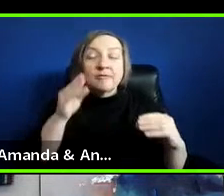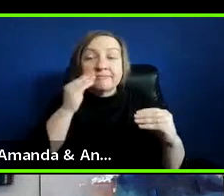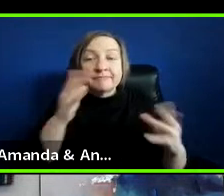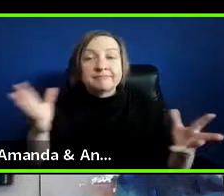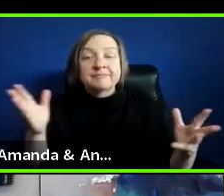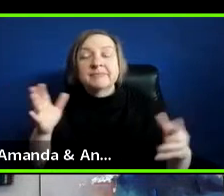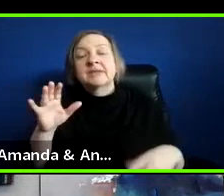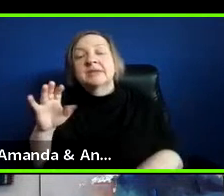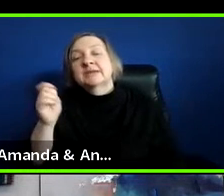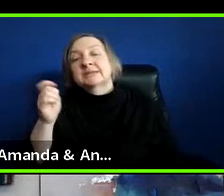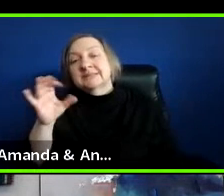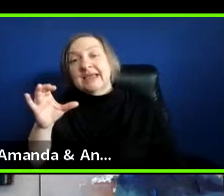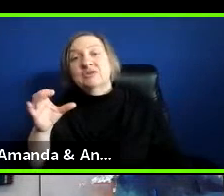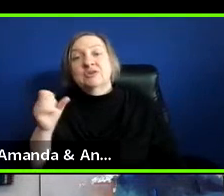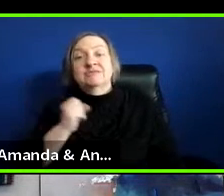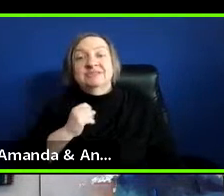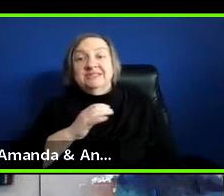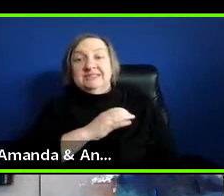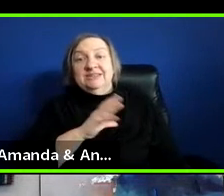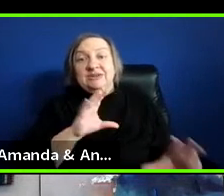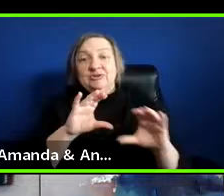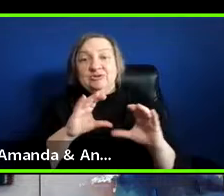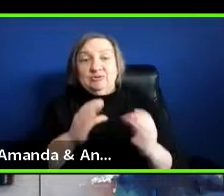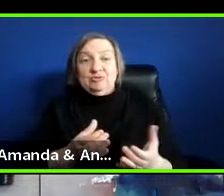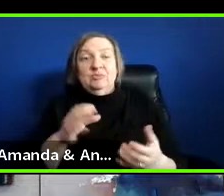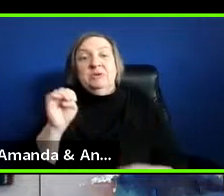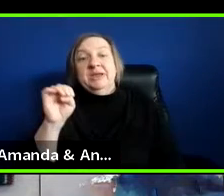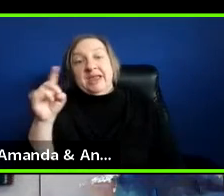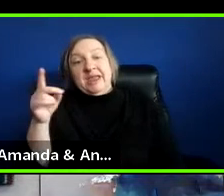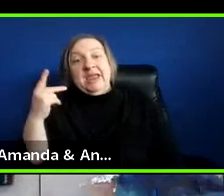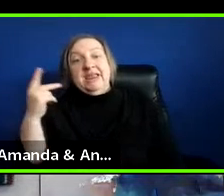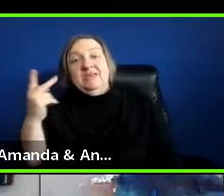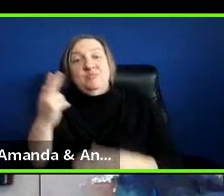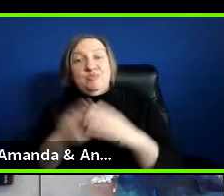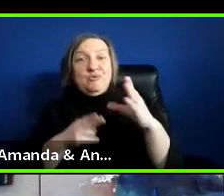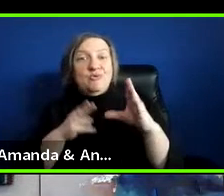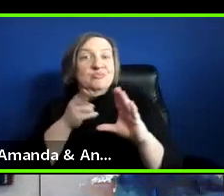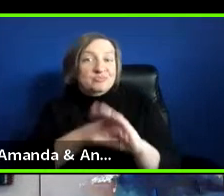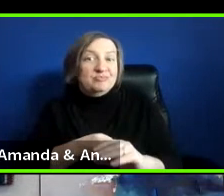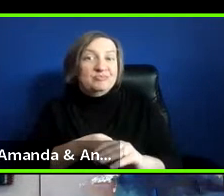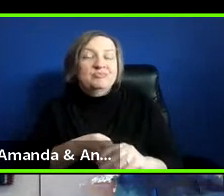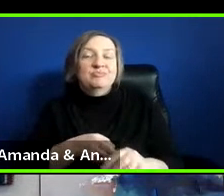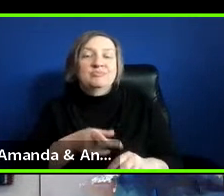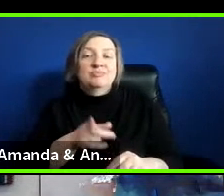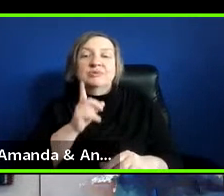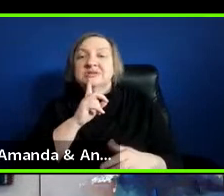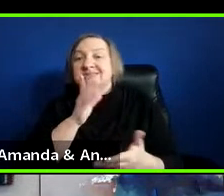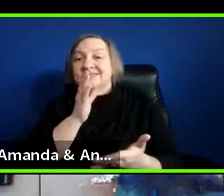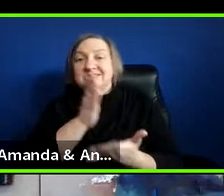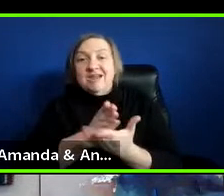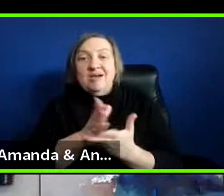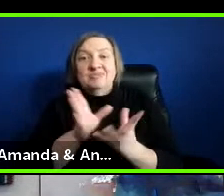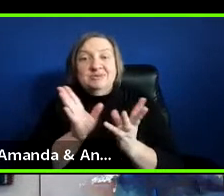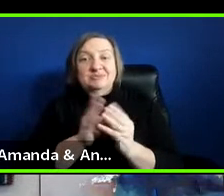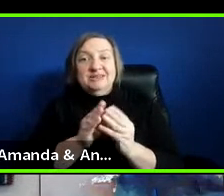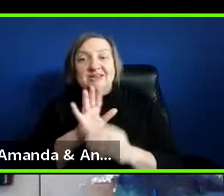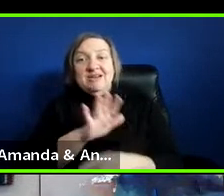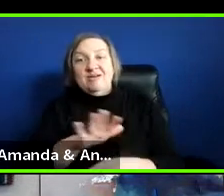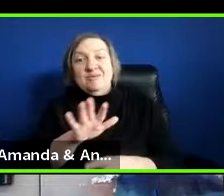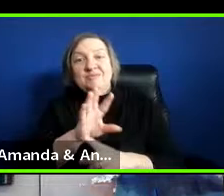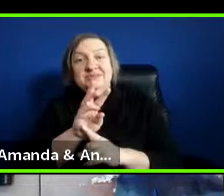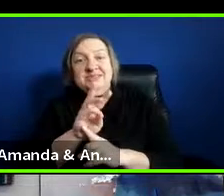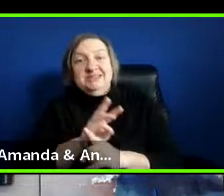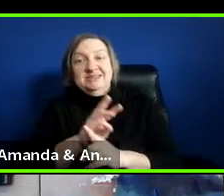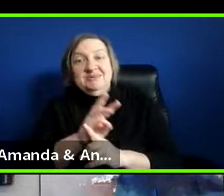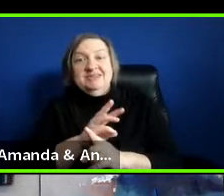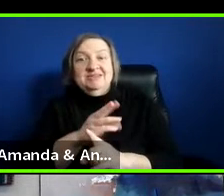executive steering group, which Ed and I both participate in, actually stopped meeting for almost 6 months, I think 5